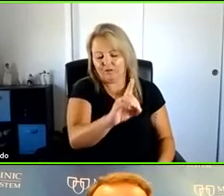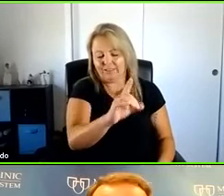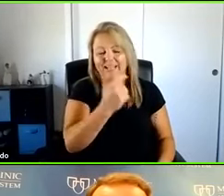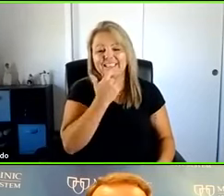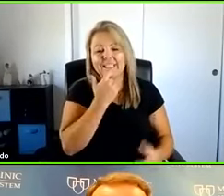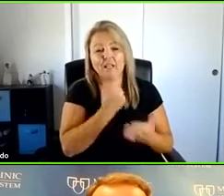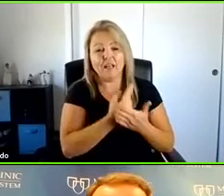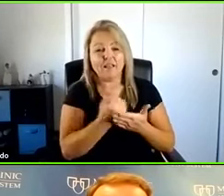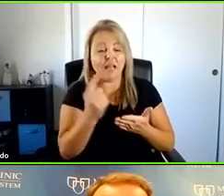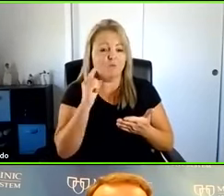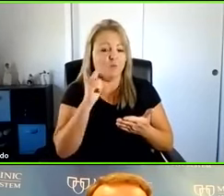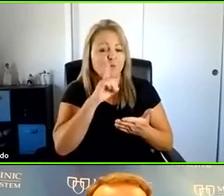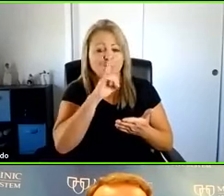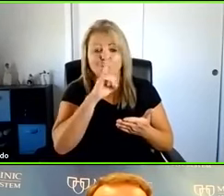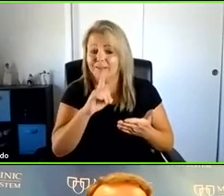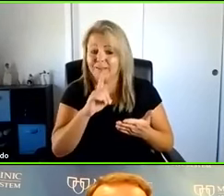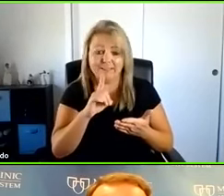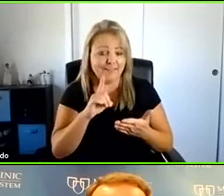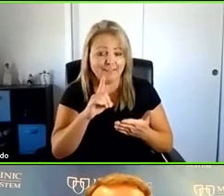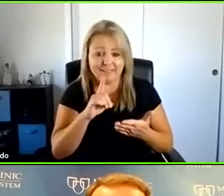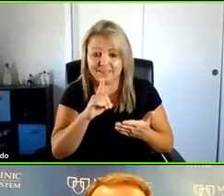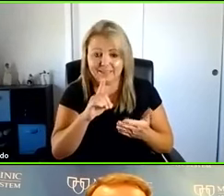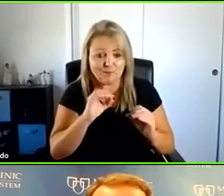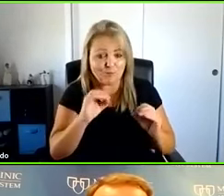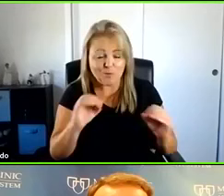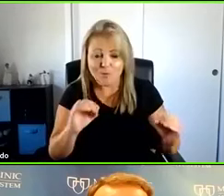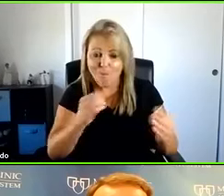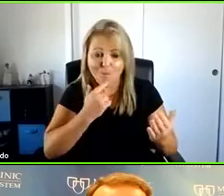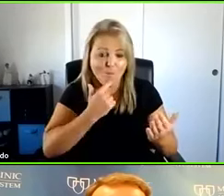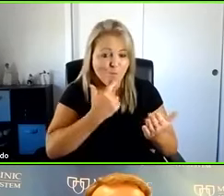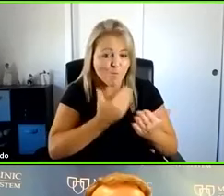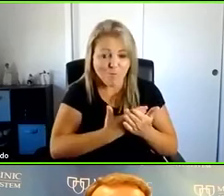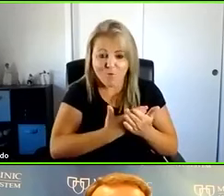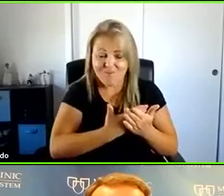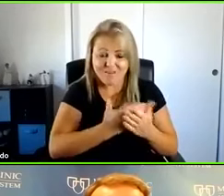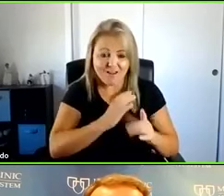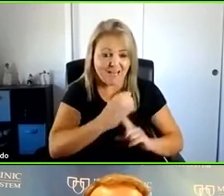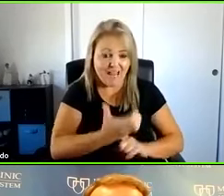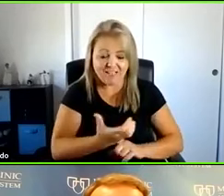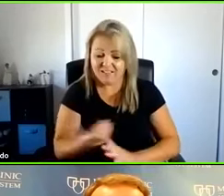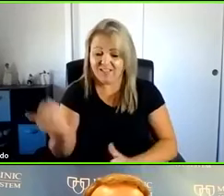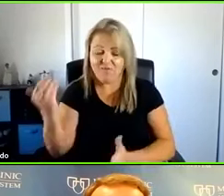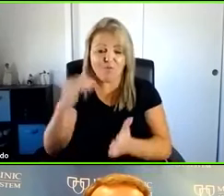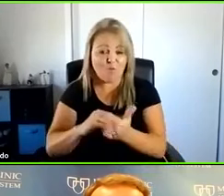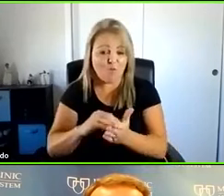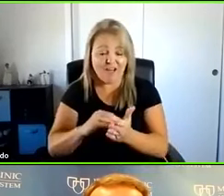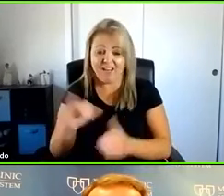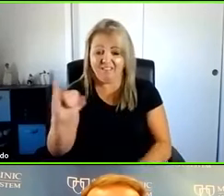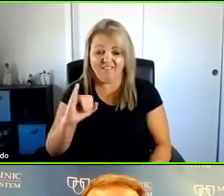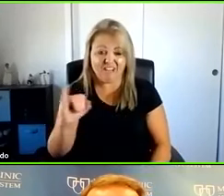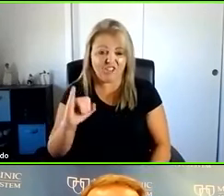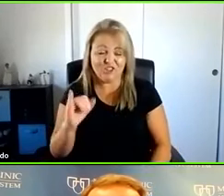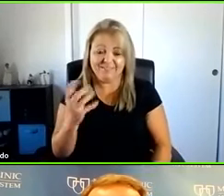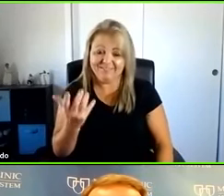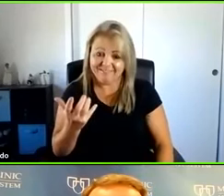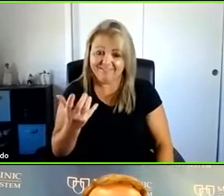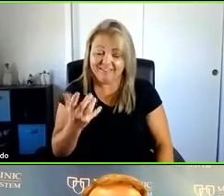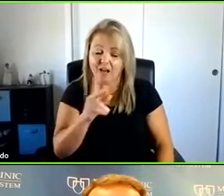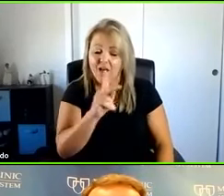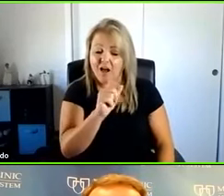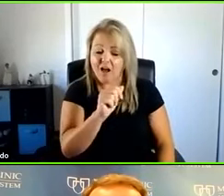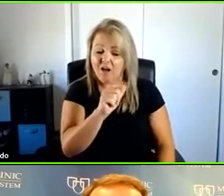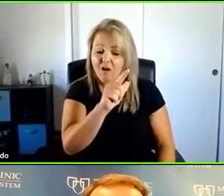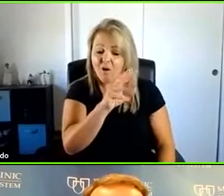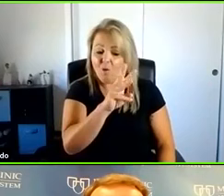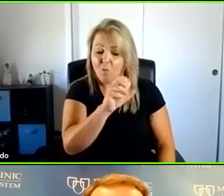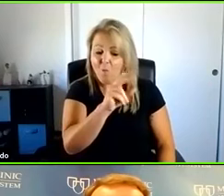week, there's really been no proven cases of reinfection thus far. Dr. Kowalski spoke to it very well last week